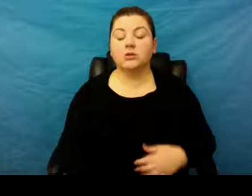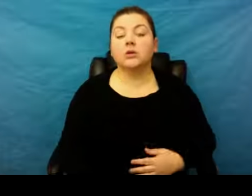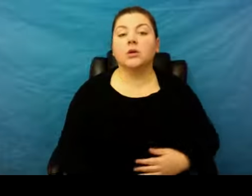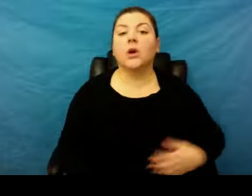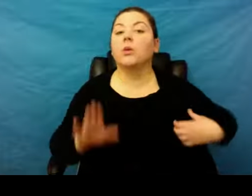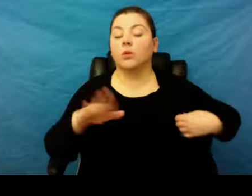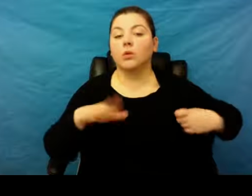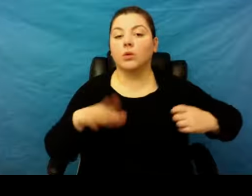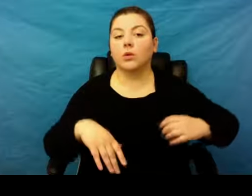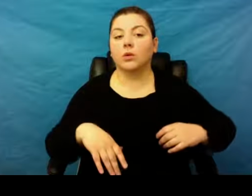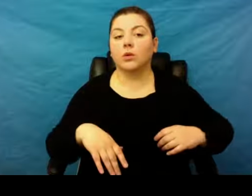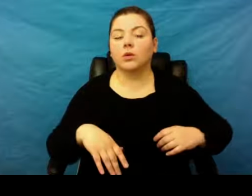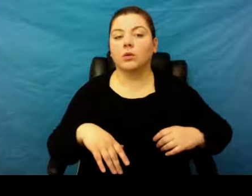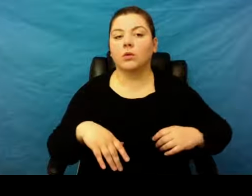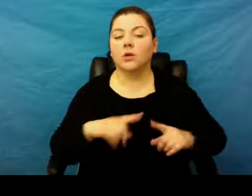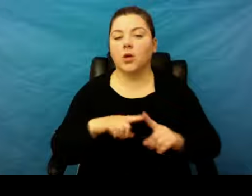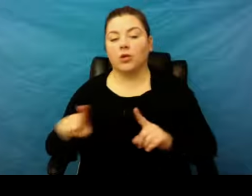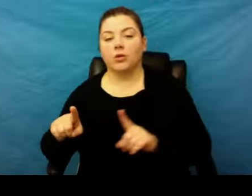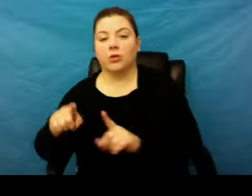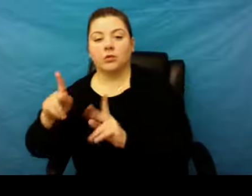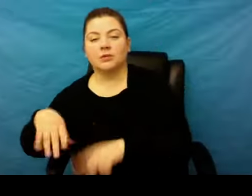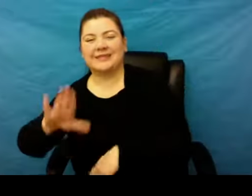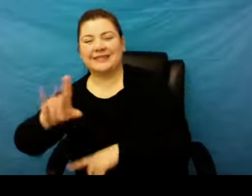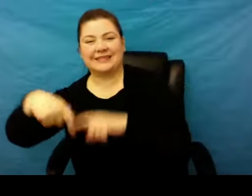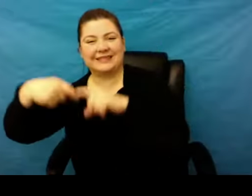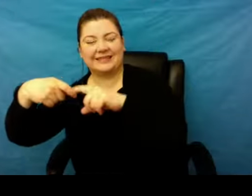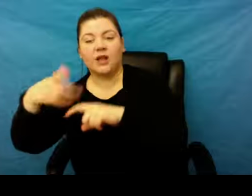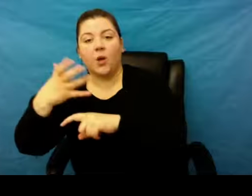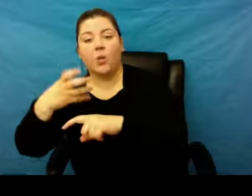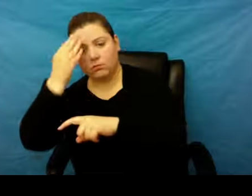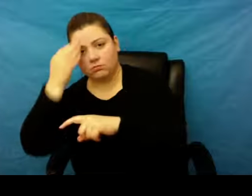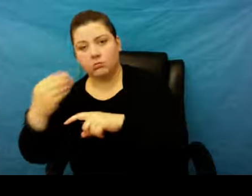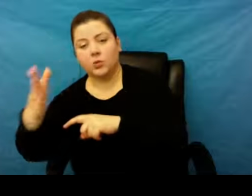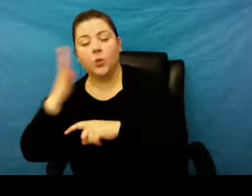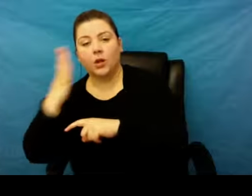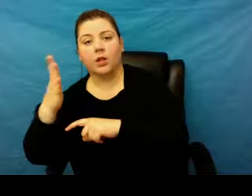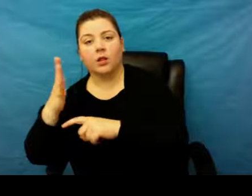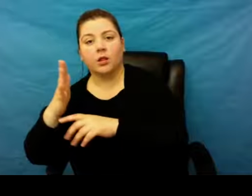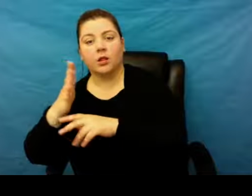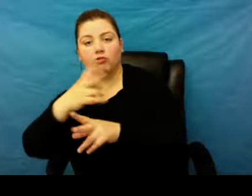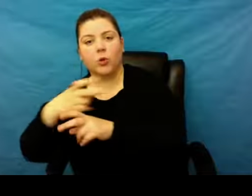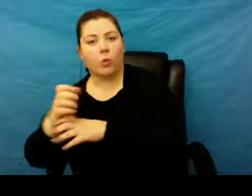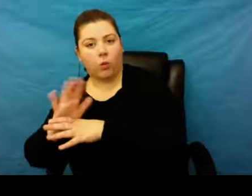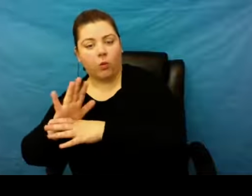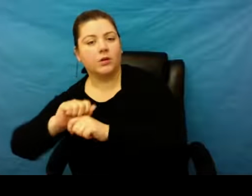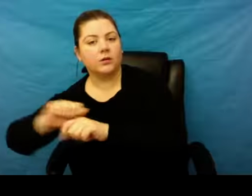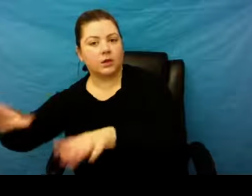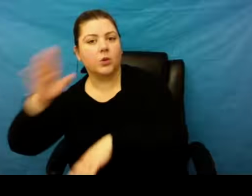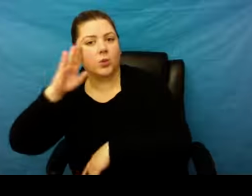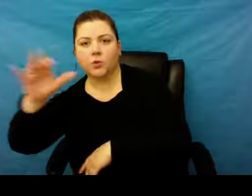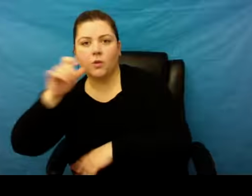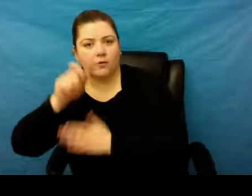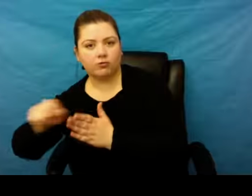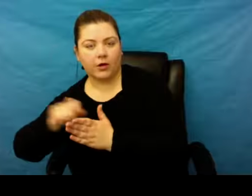that, is something. Yep. Dave, one moment. I just want to let people know that we're recording this and we can send it out, so you don't have to take notes if